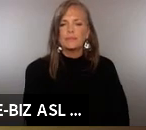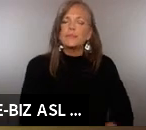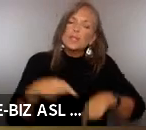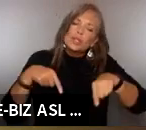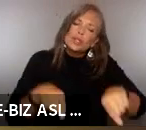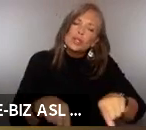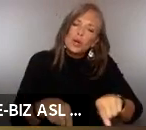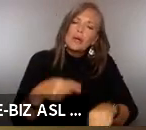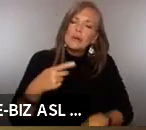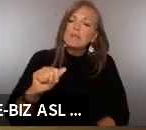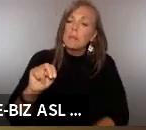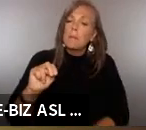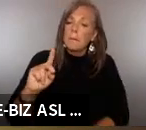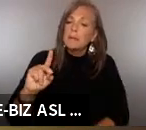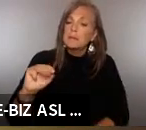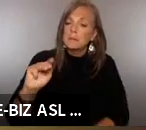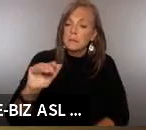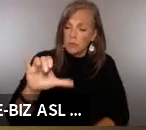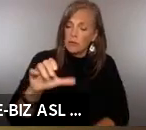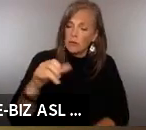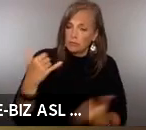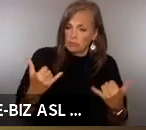and I've done a couple of